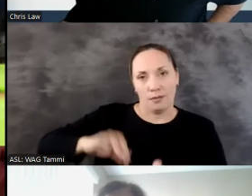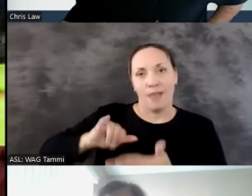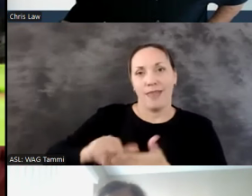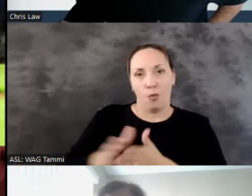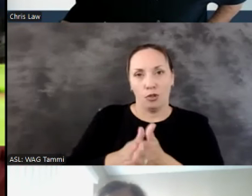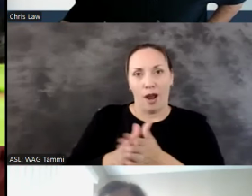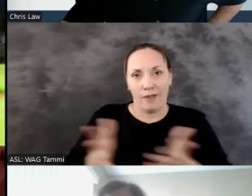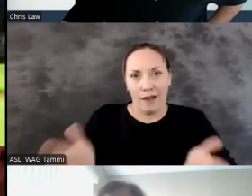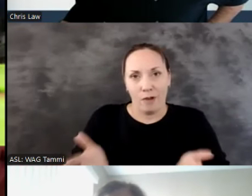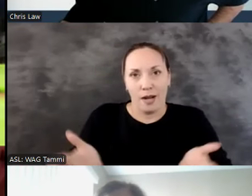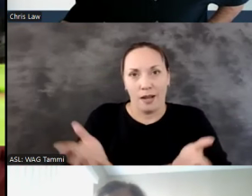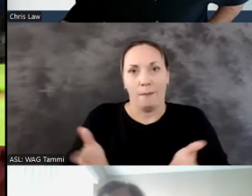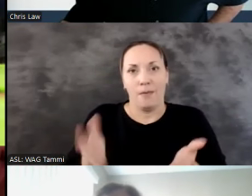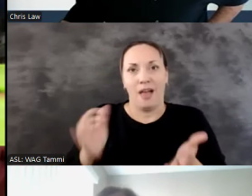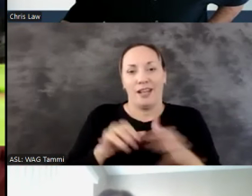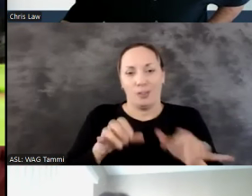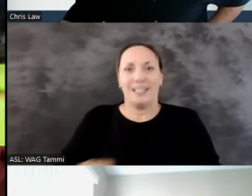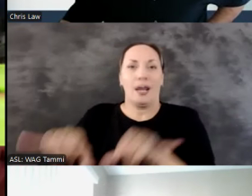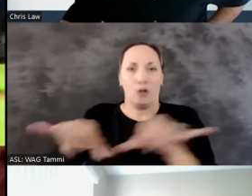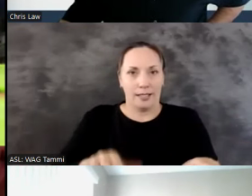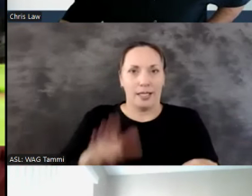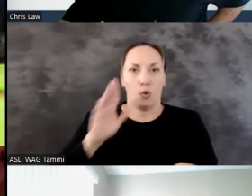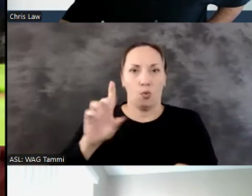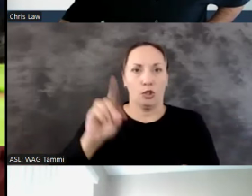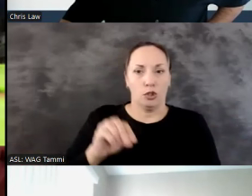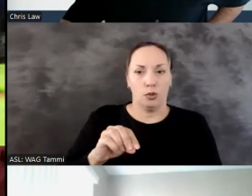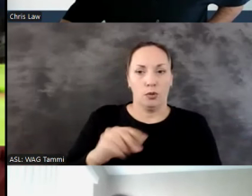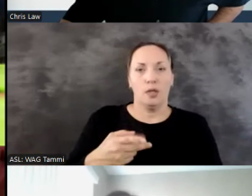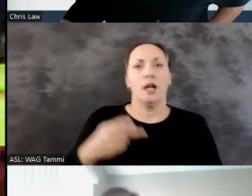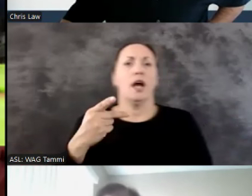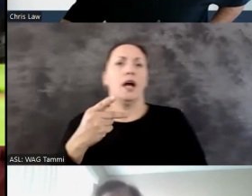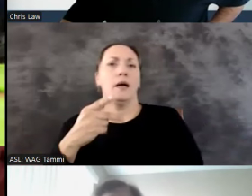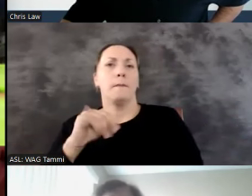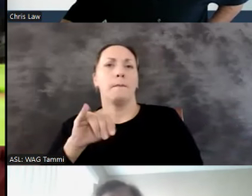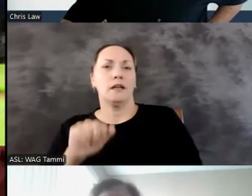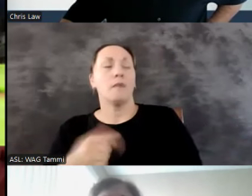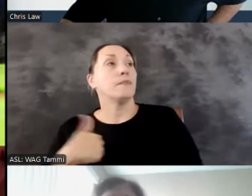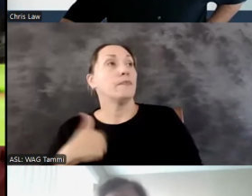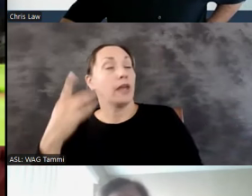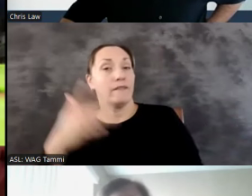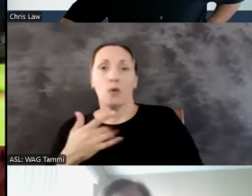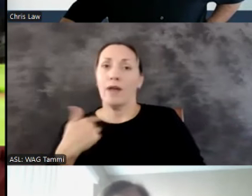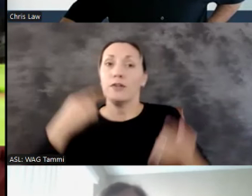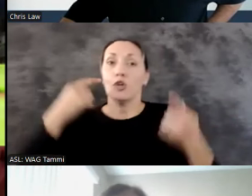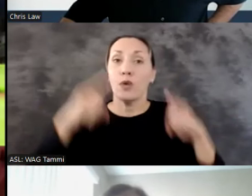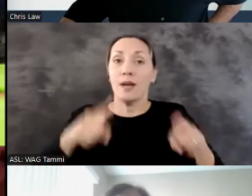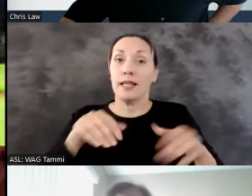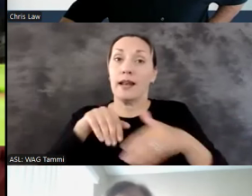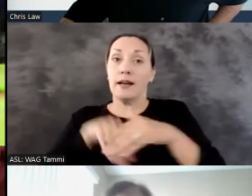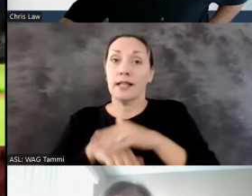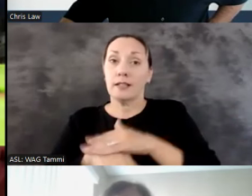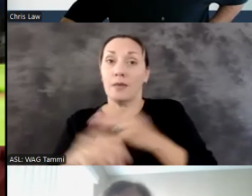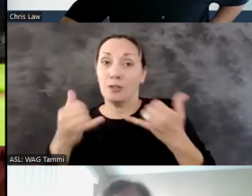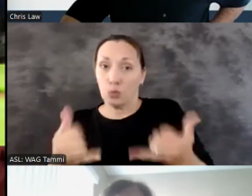Okay, that's what standardization can do. So I think we have an agreement that accessibility today is